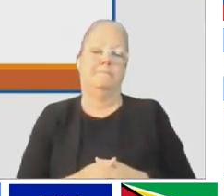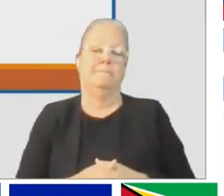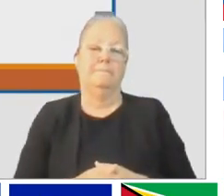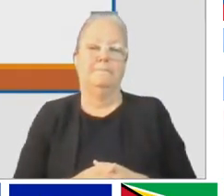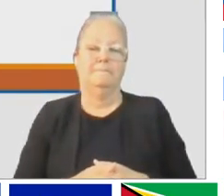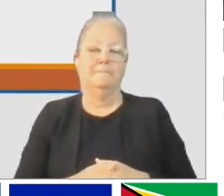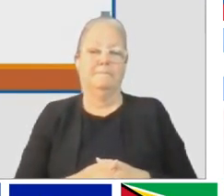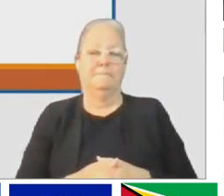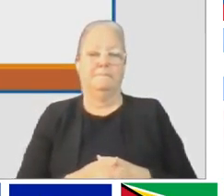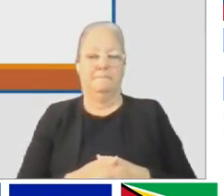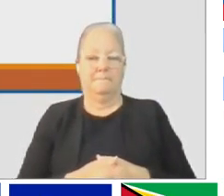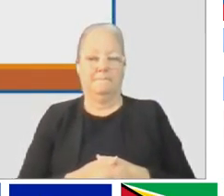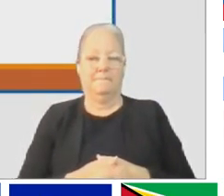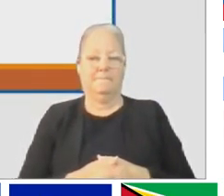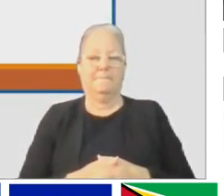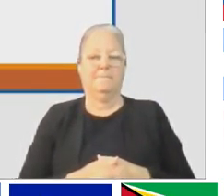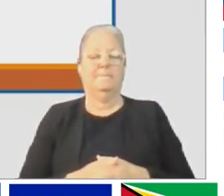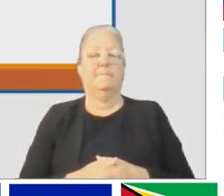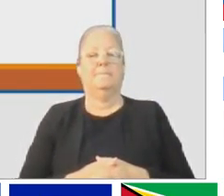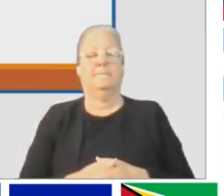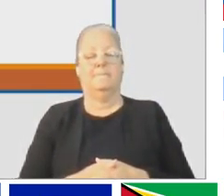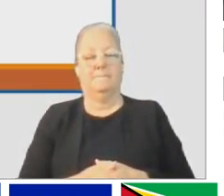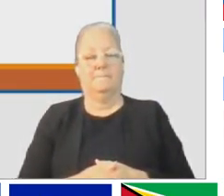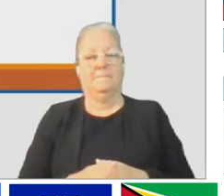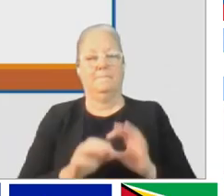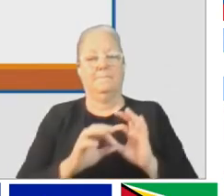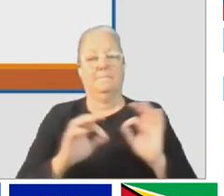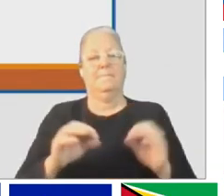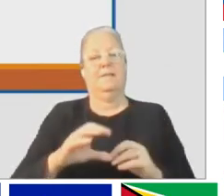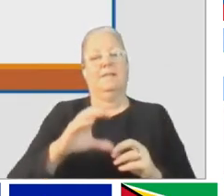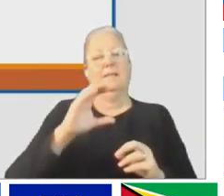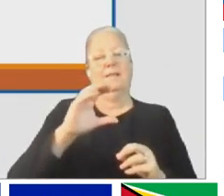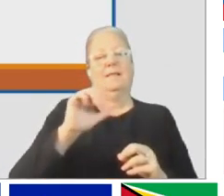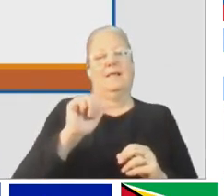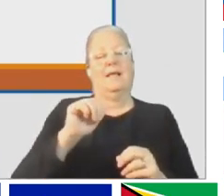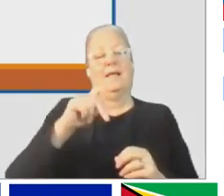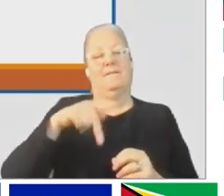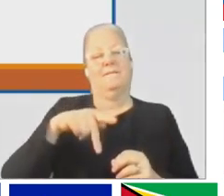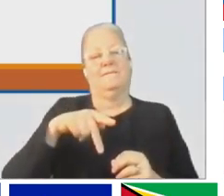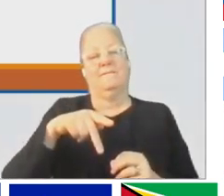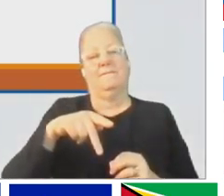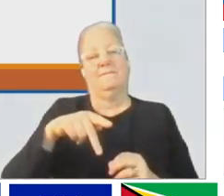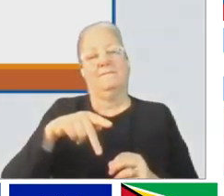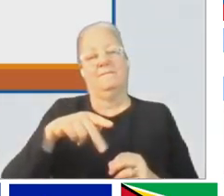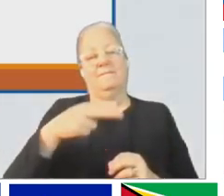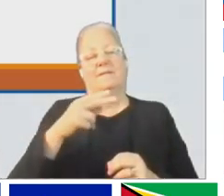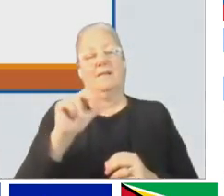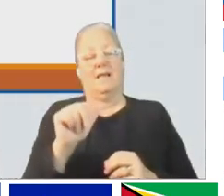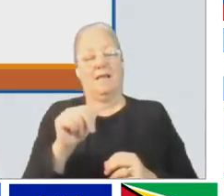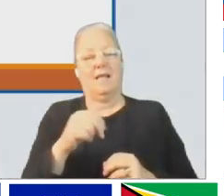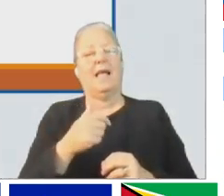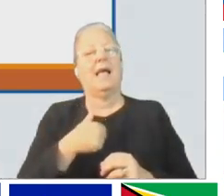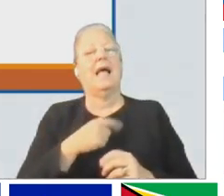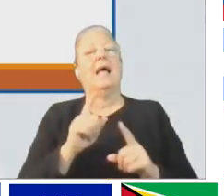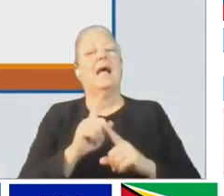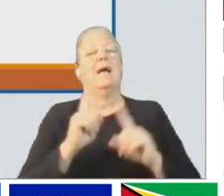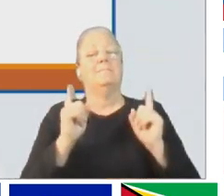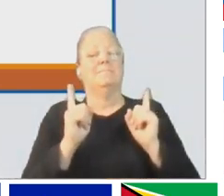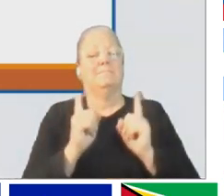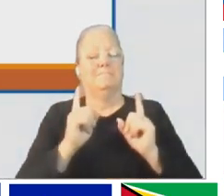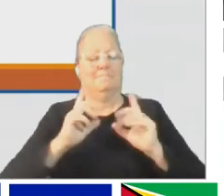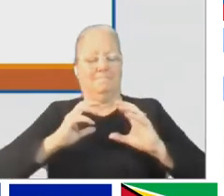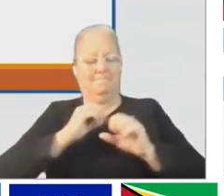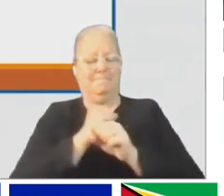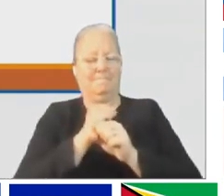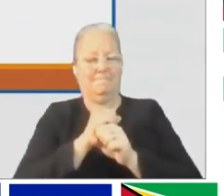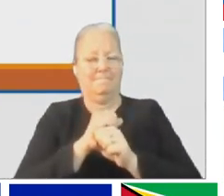Lovely. So CARFA is going to give you a real quick snapshot into some of our